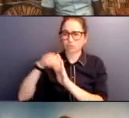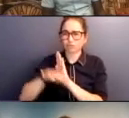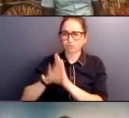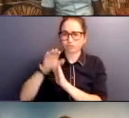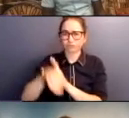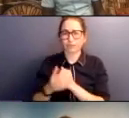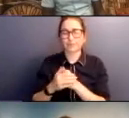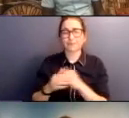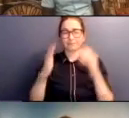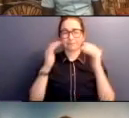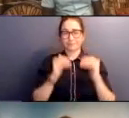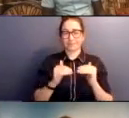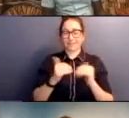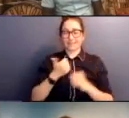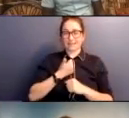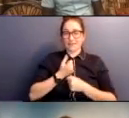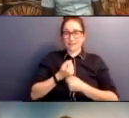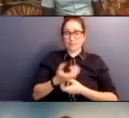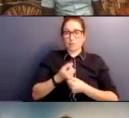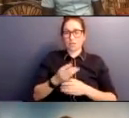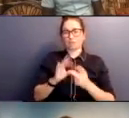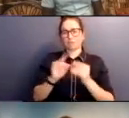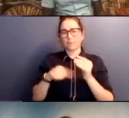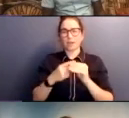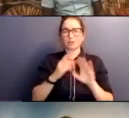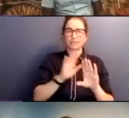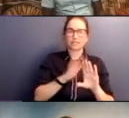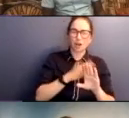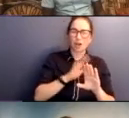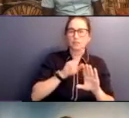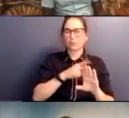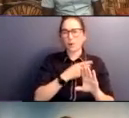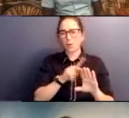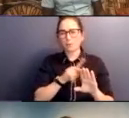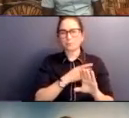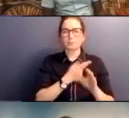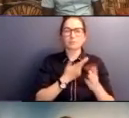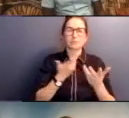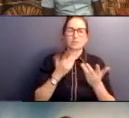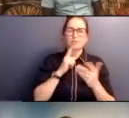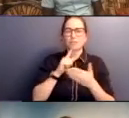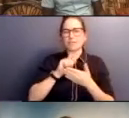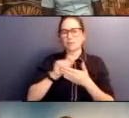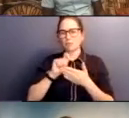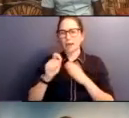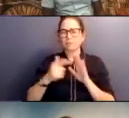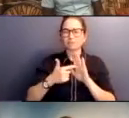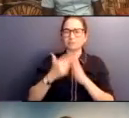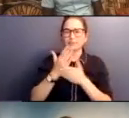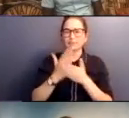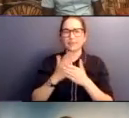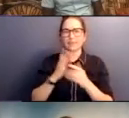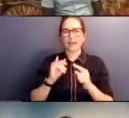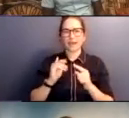Self-expression, we talking about songs, poems, writing demonstrations of music